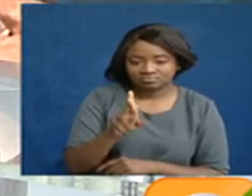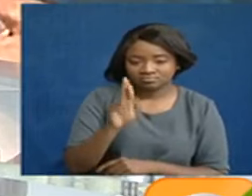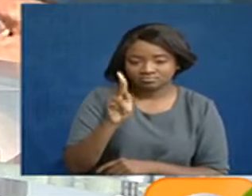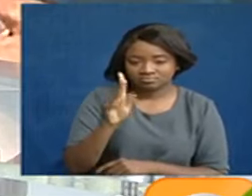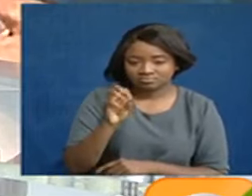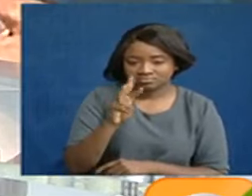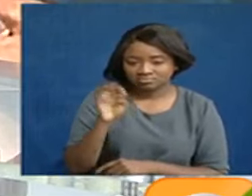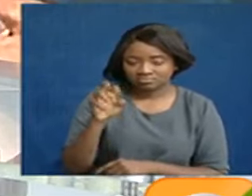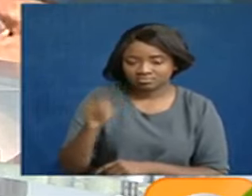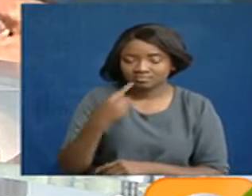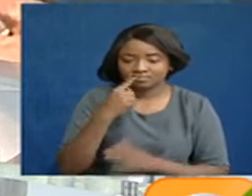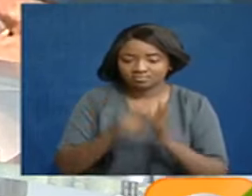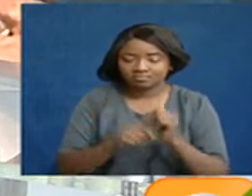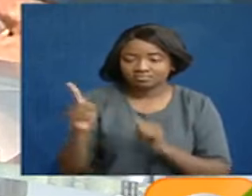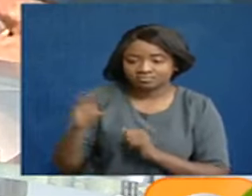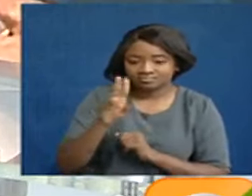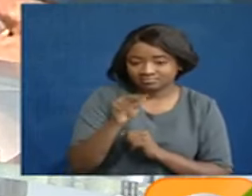Nick